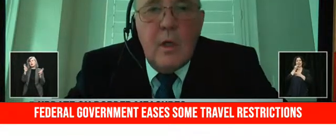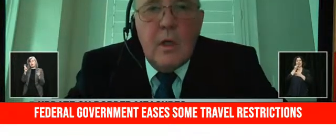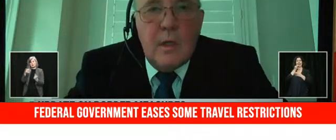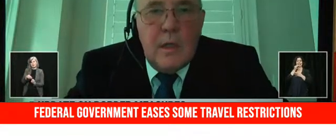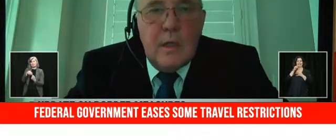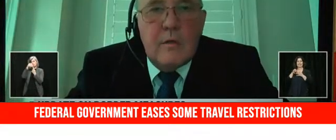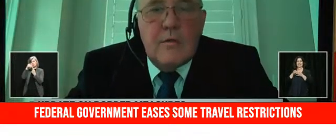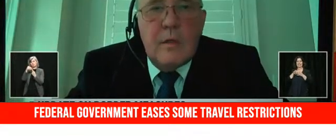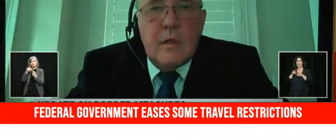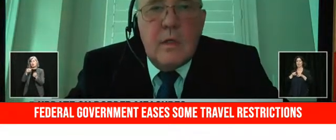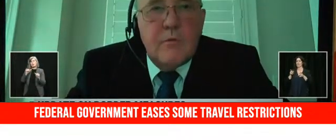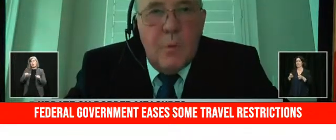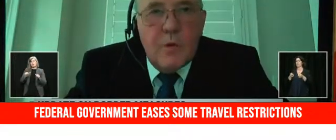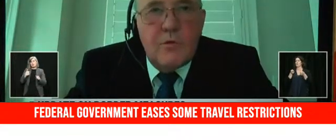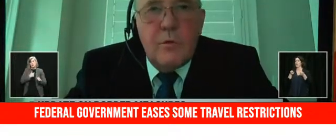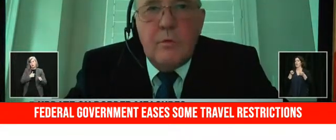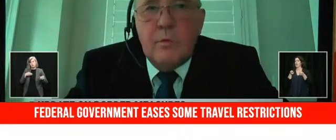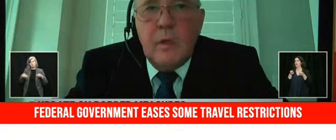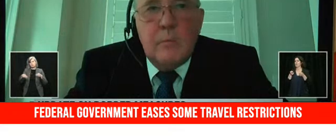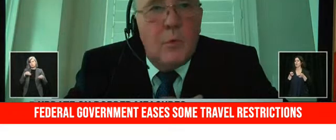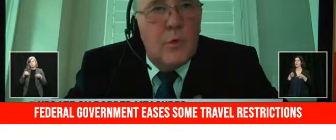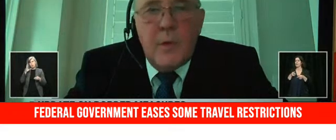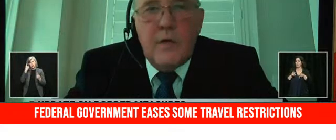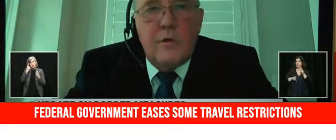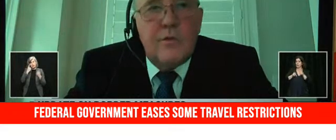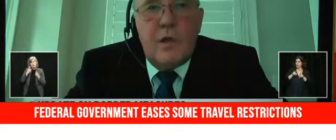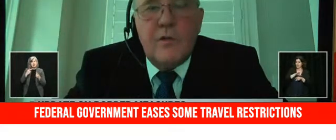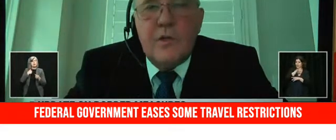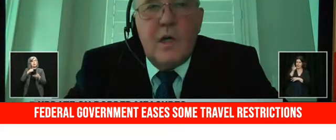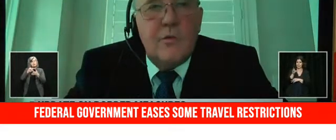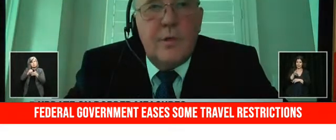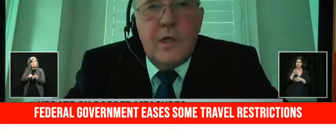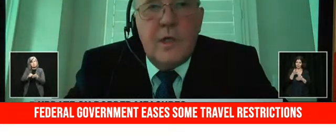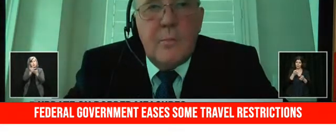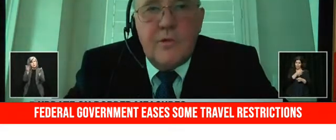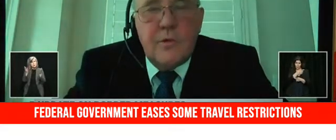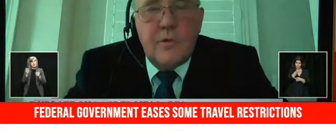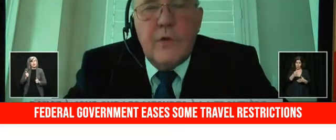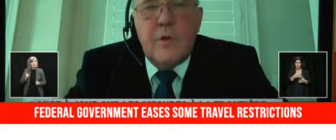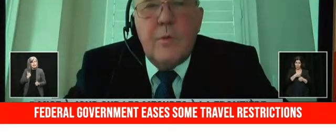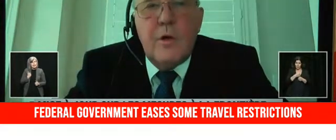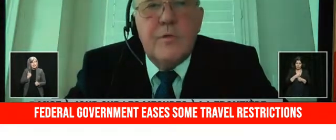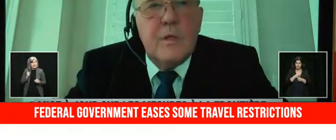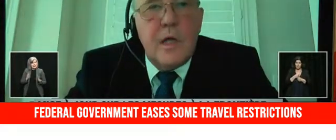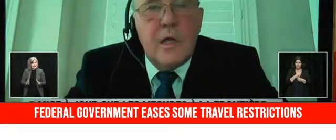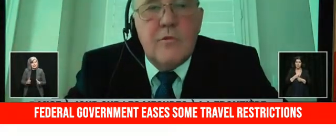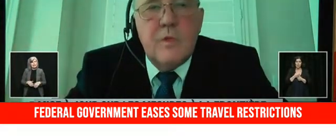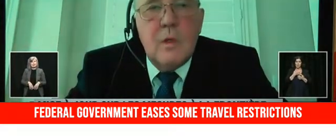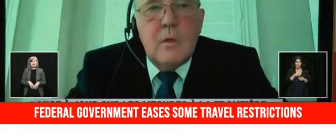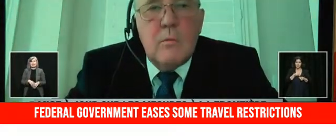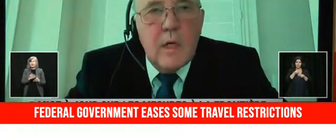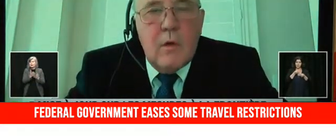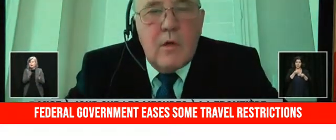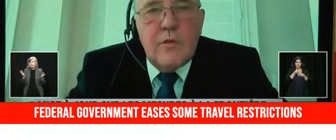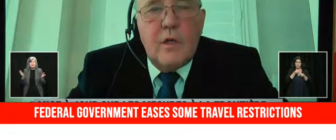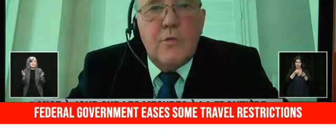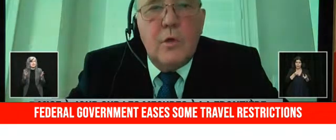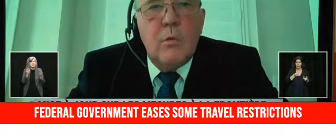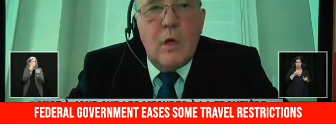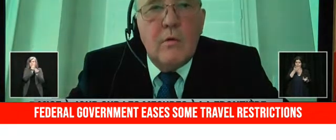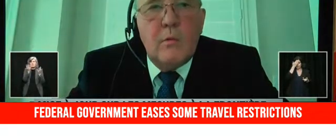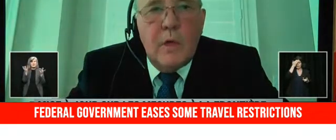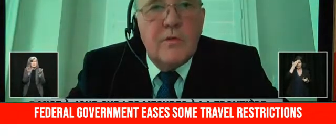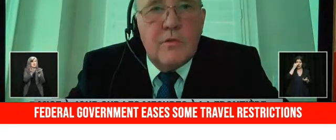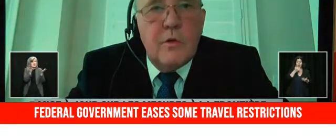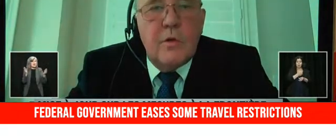assure Canadians, and I've spoken to border mayors across the country and our provincial counterparts, and Canadians right across the country